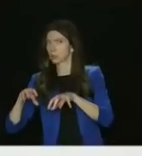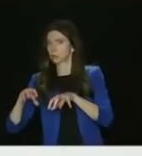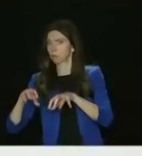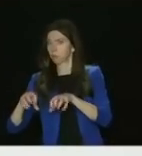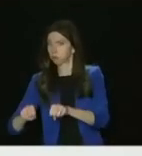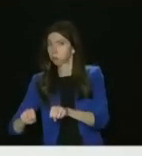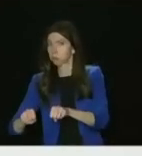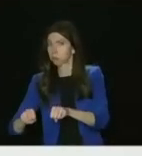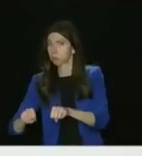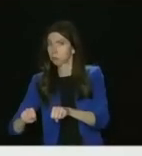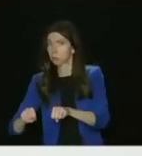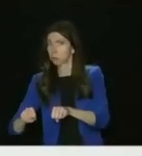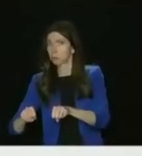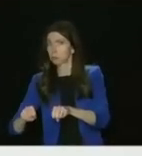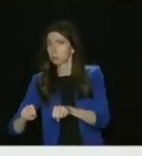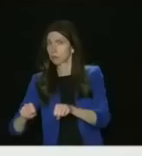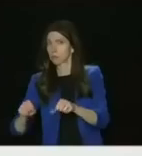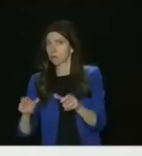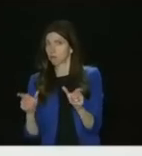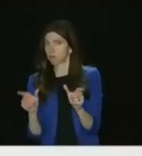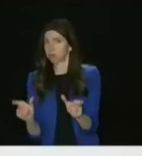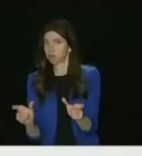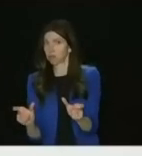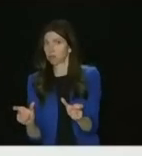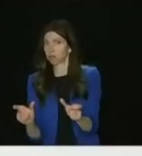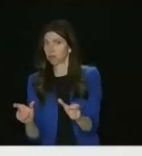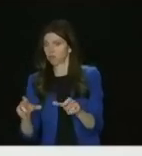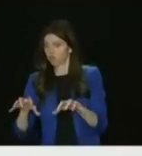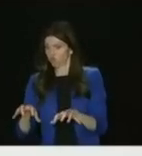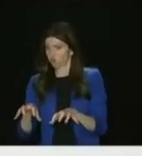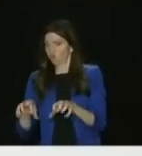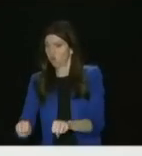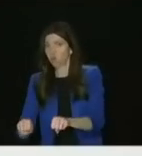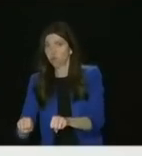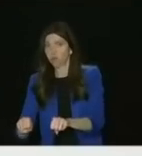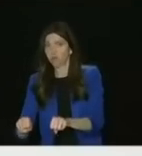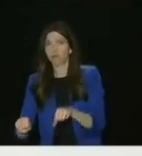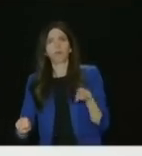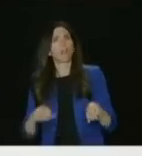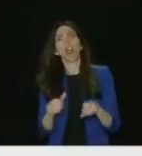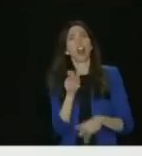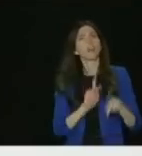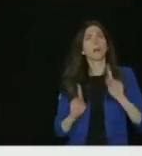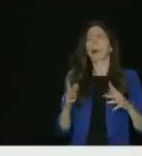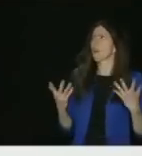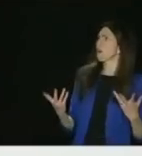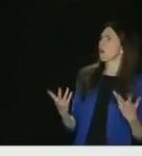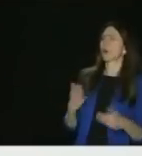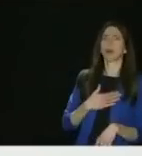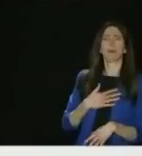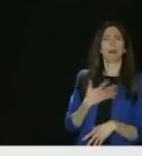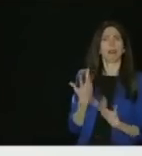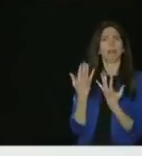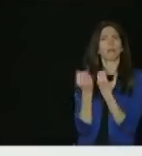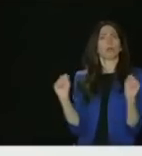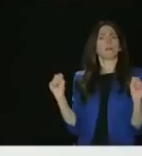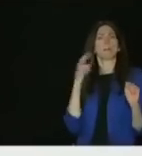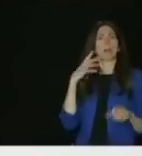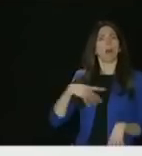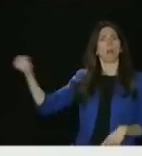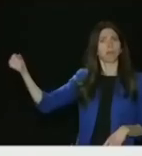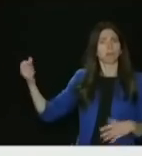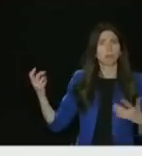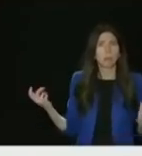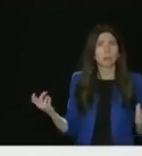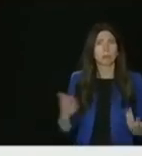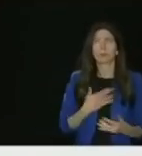to limiting and blocking the freedoms of their fellow citizens, hurting jobs,